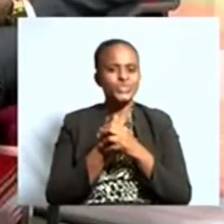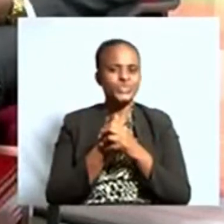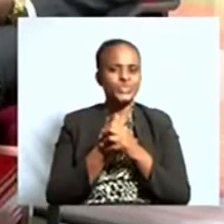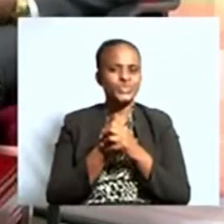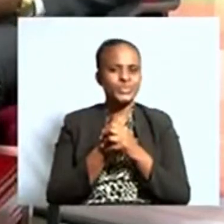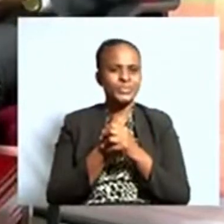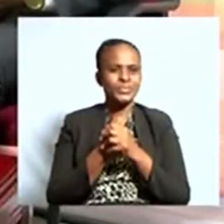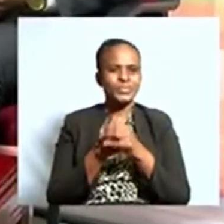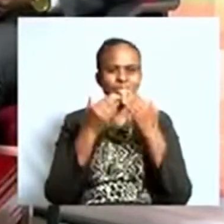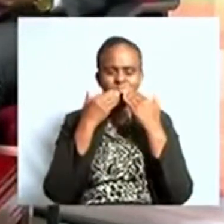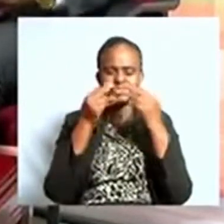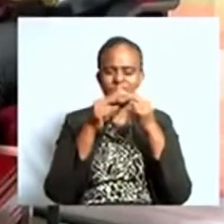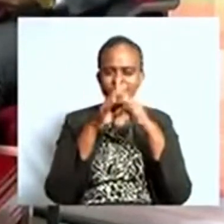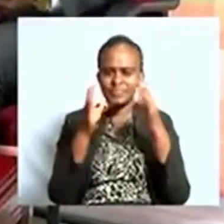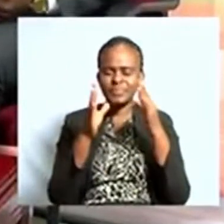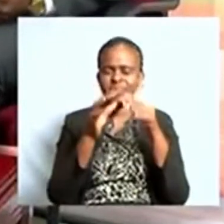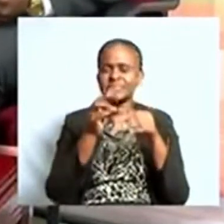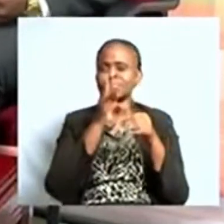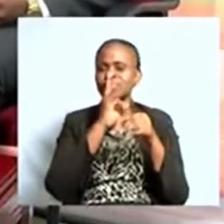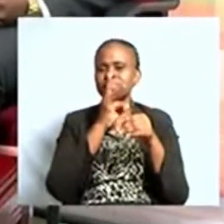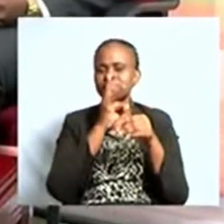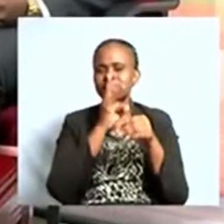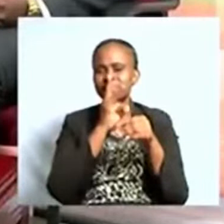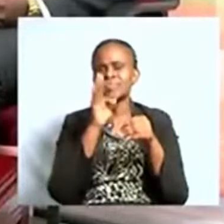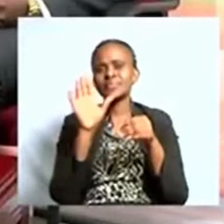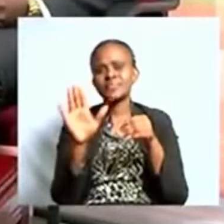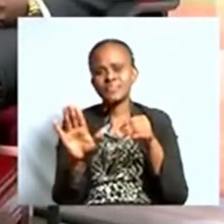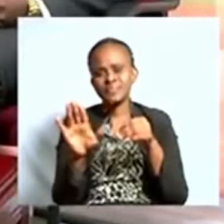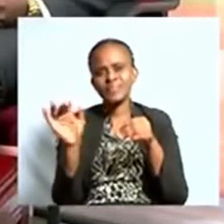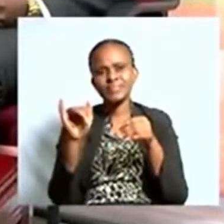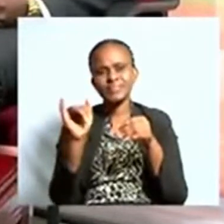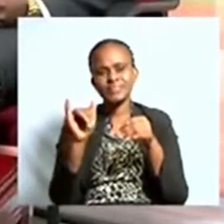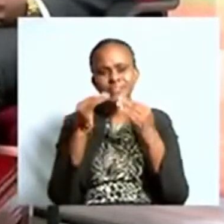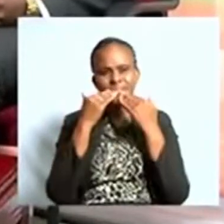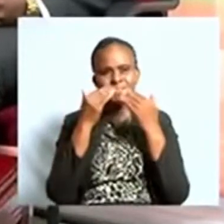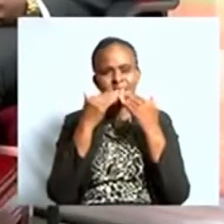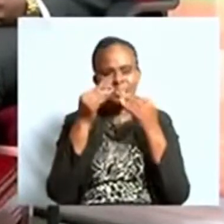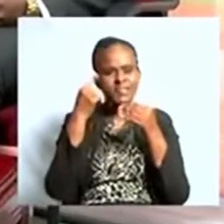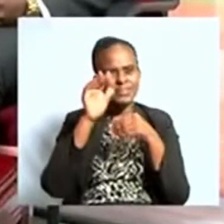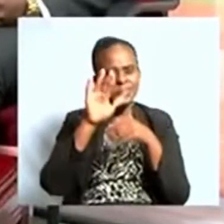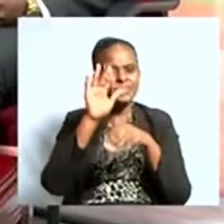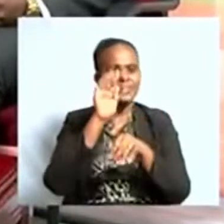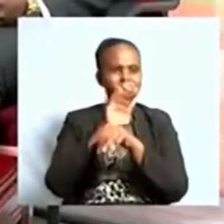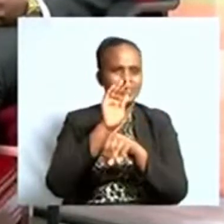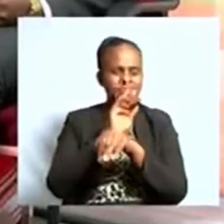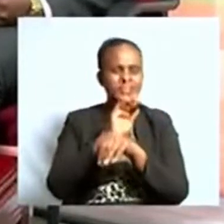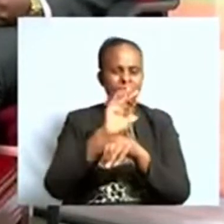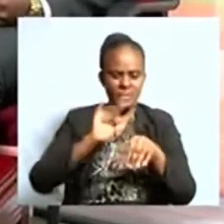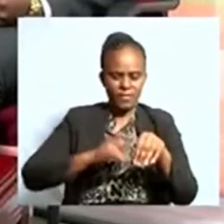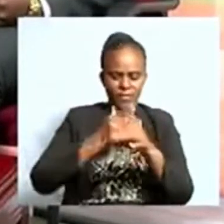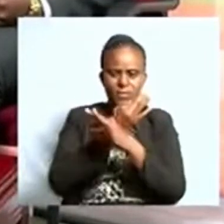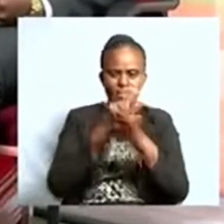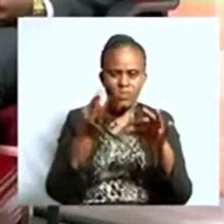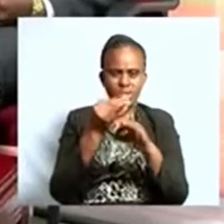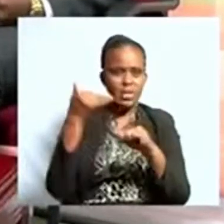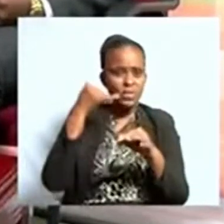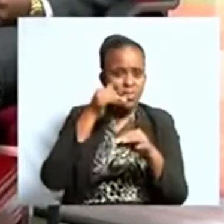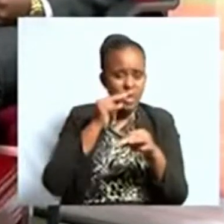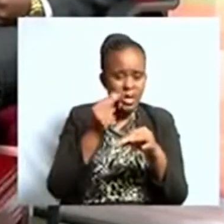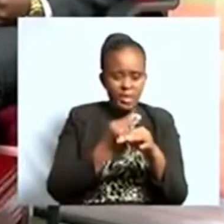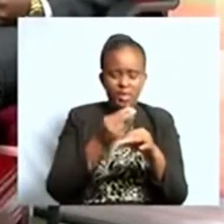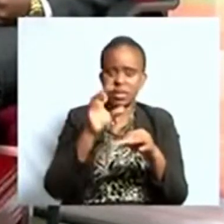All right, thank you so much, Mr. Monga. Water, yeah. We appreciate for your contribution. Feel free to call us